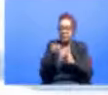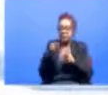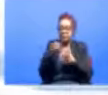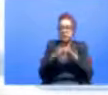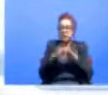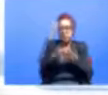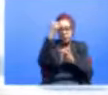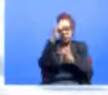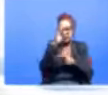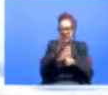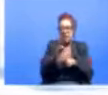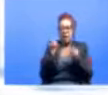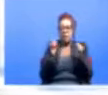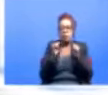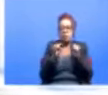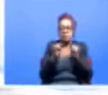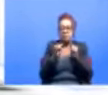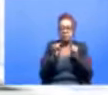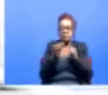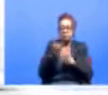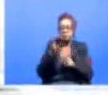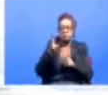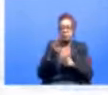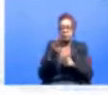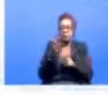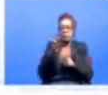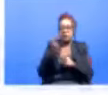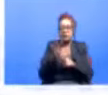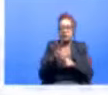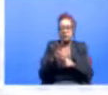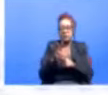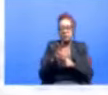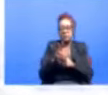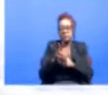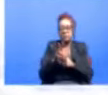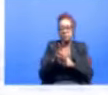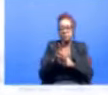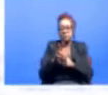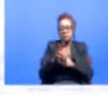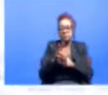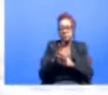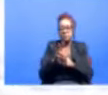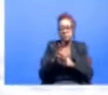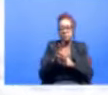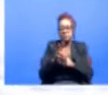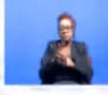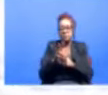year due to severe pneumonia. Ruth Sarmui, NTV.